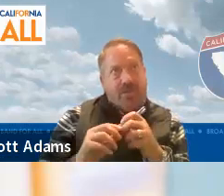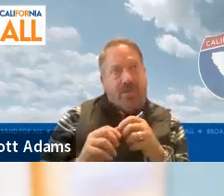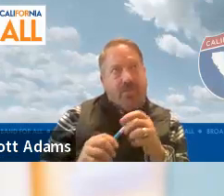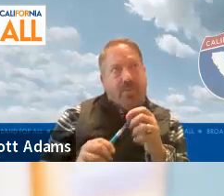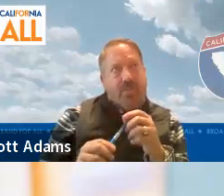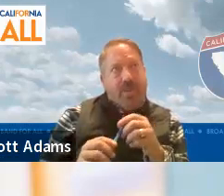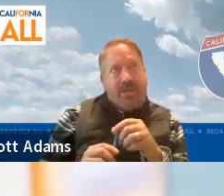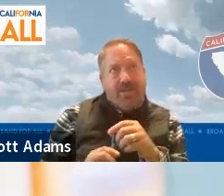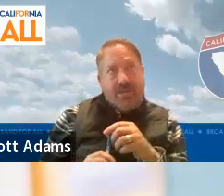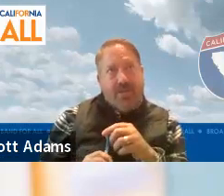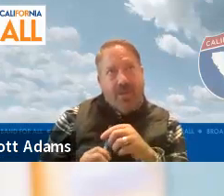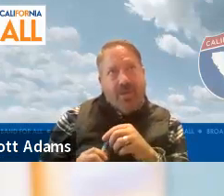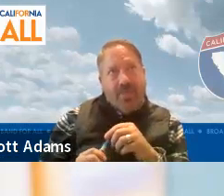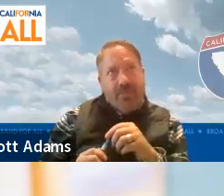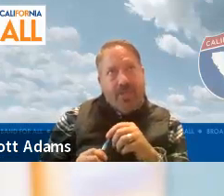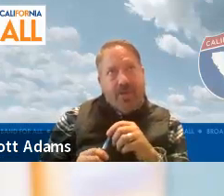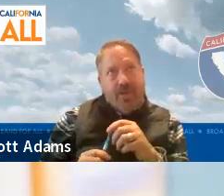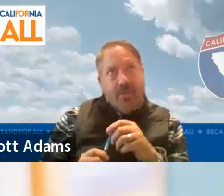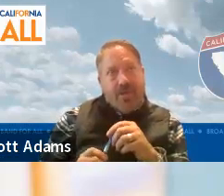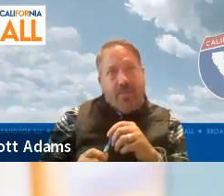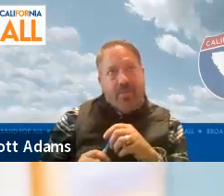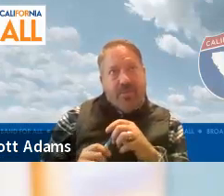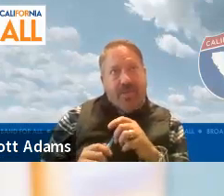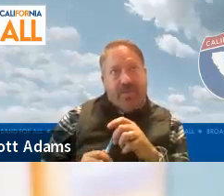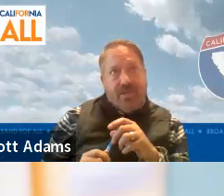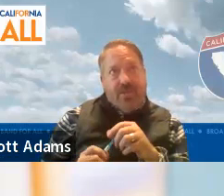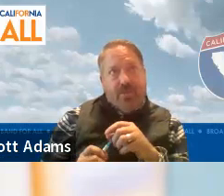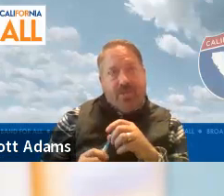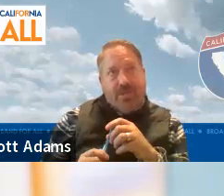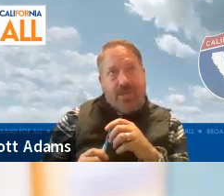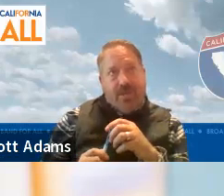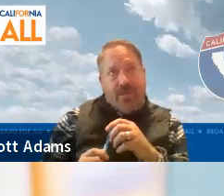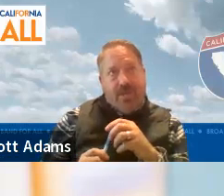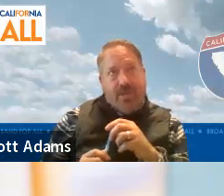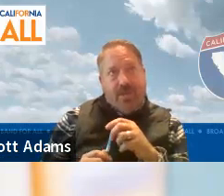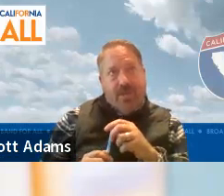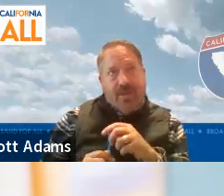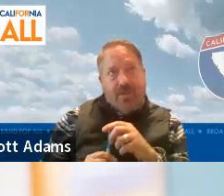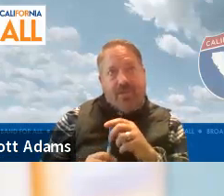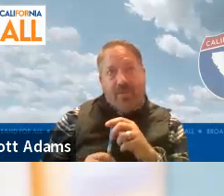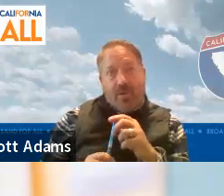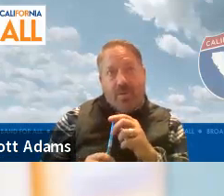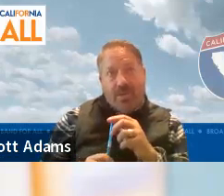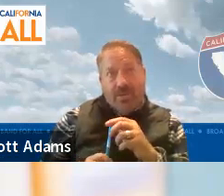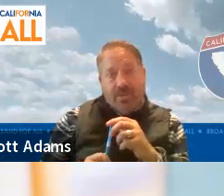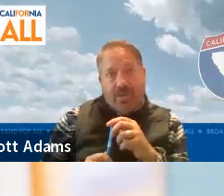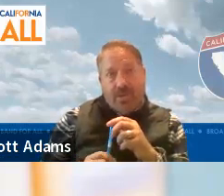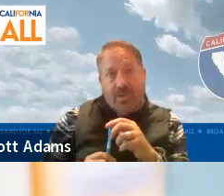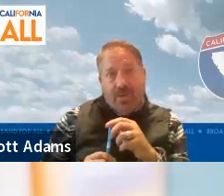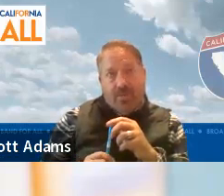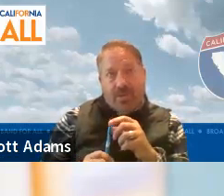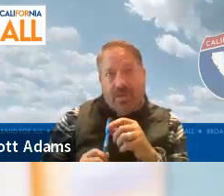to comment back to, you know, a couple of the things that you mentioned that you know, some of our